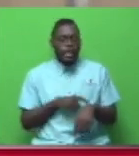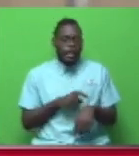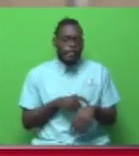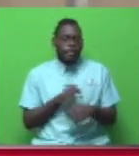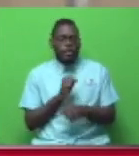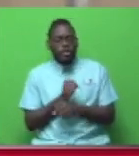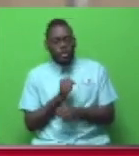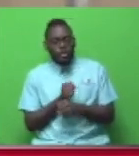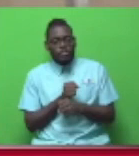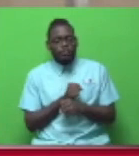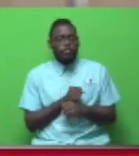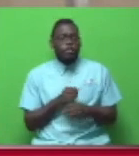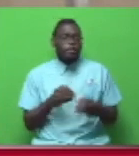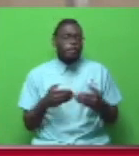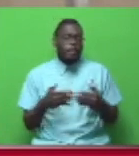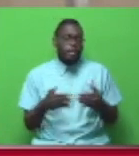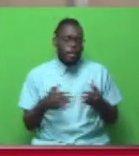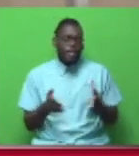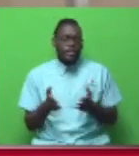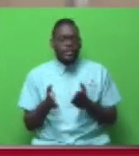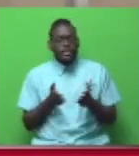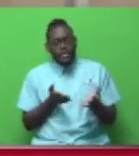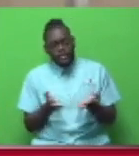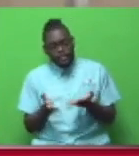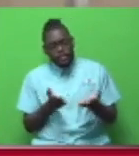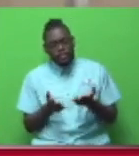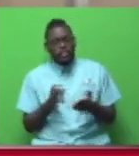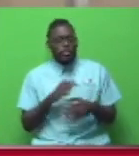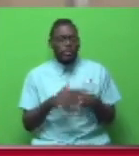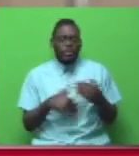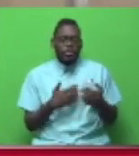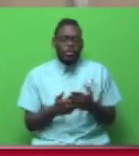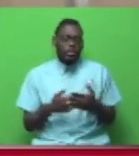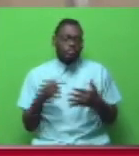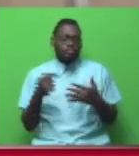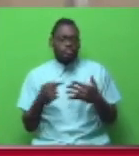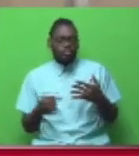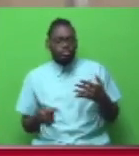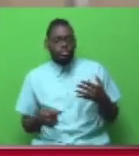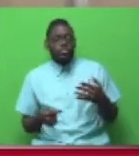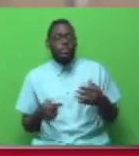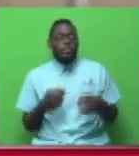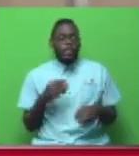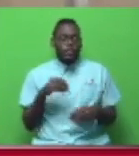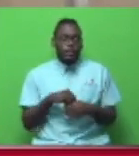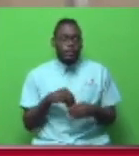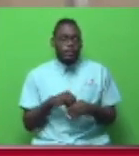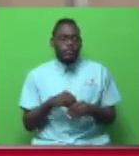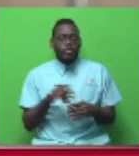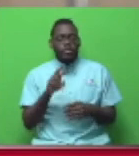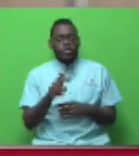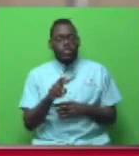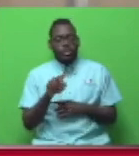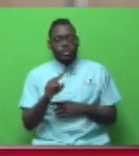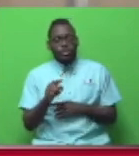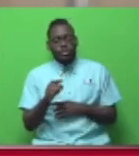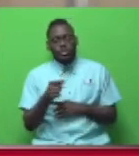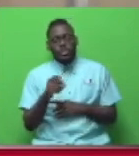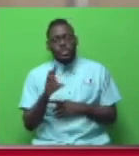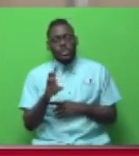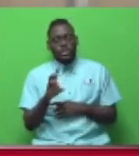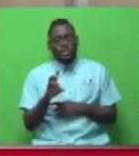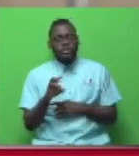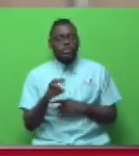course, public servants as well. Now, in this ministry, Mr. Vice President, again, for the benefit, because again,